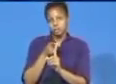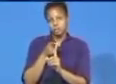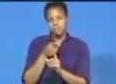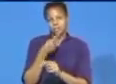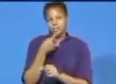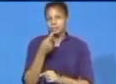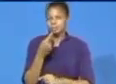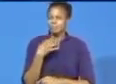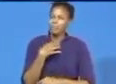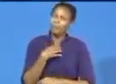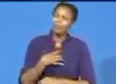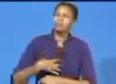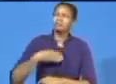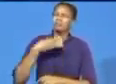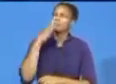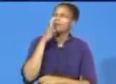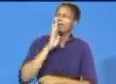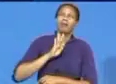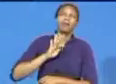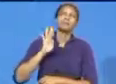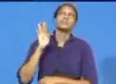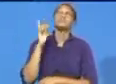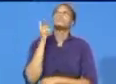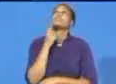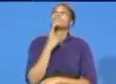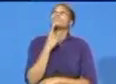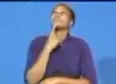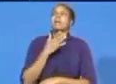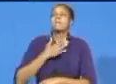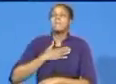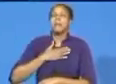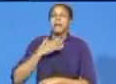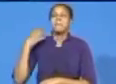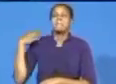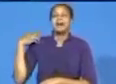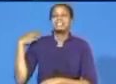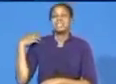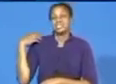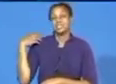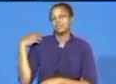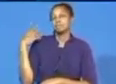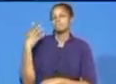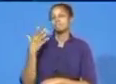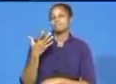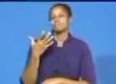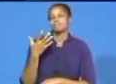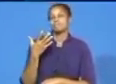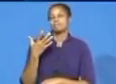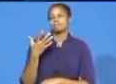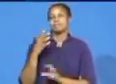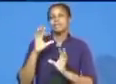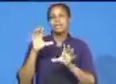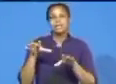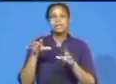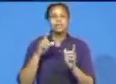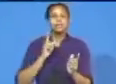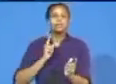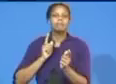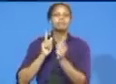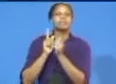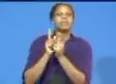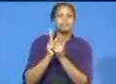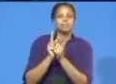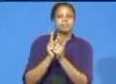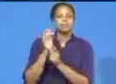I wish to God that my master could meet